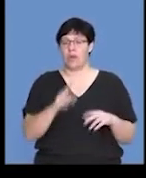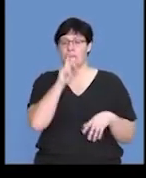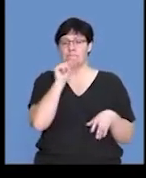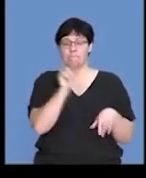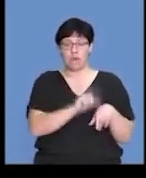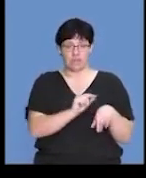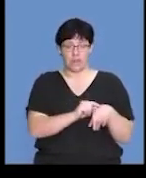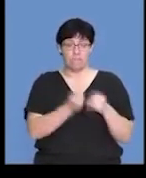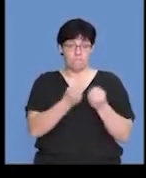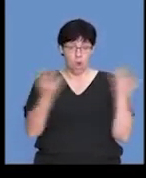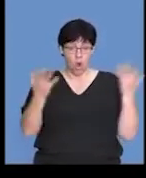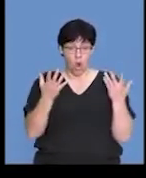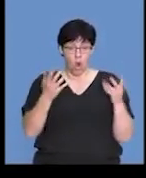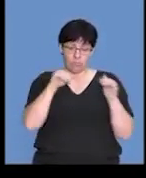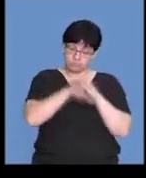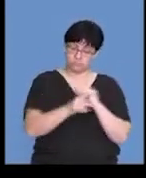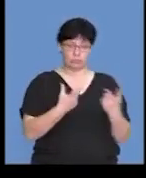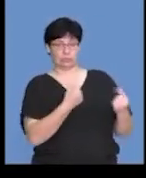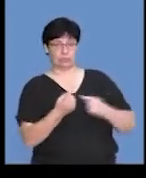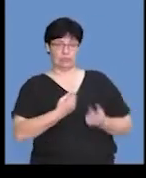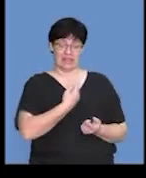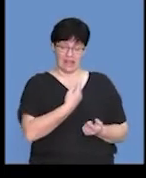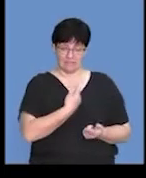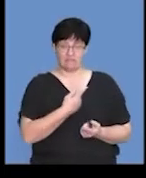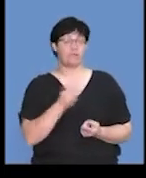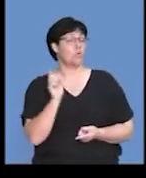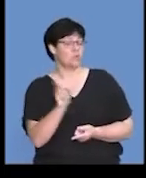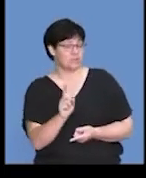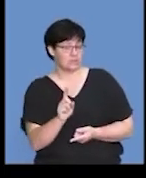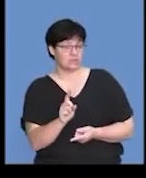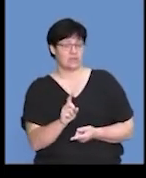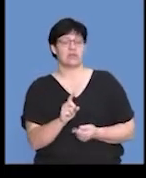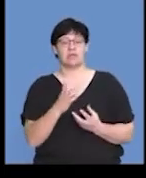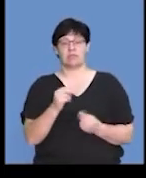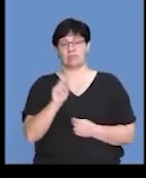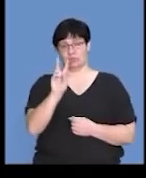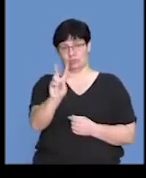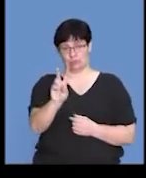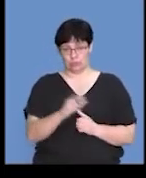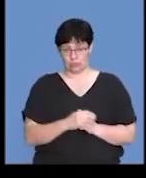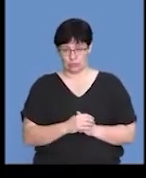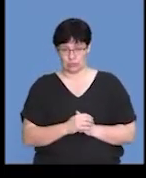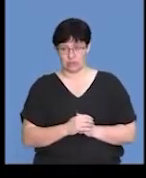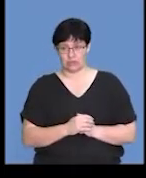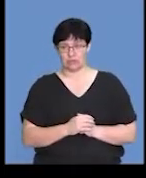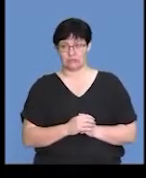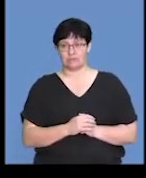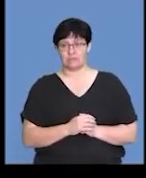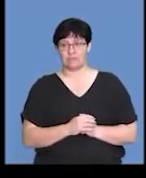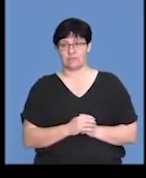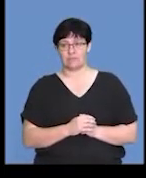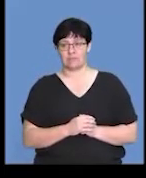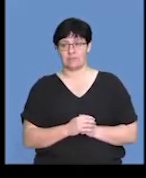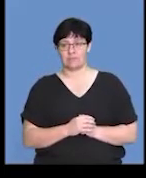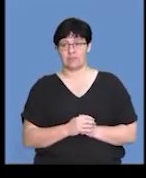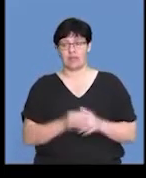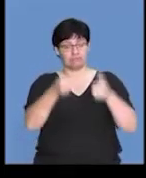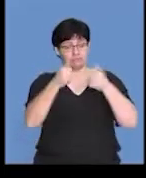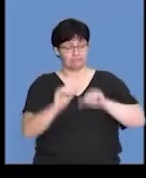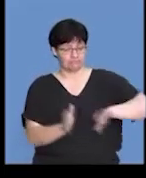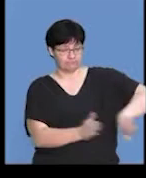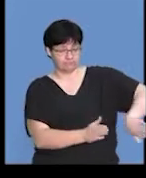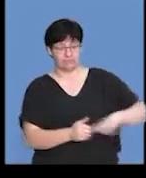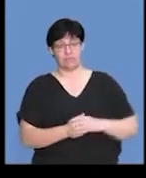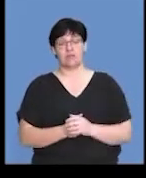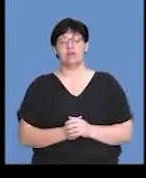bird species that's most likely precocial in this example would be species number two. Okay, and then the next question